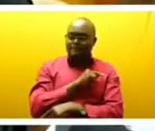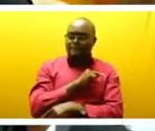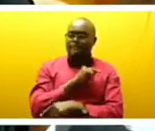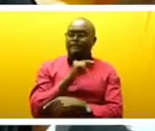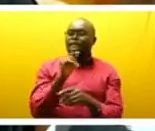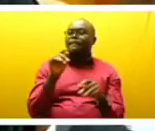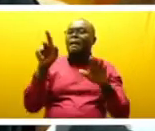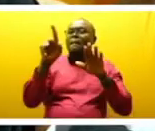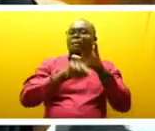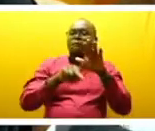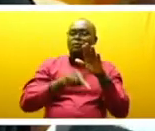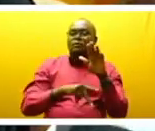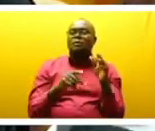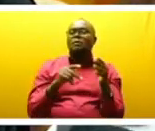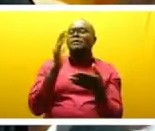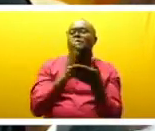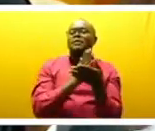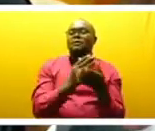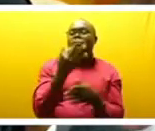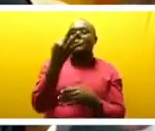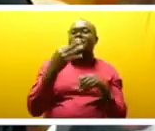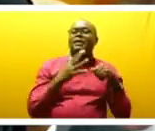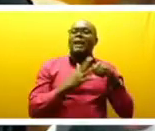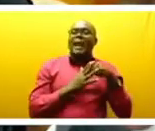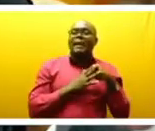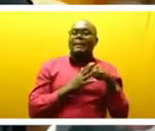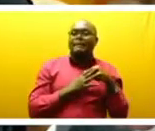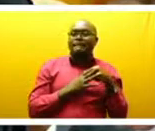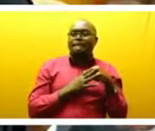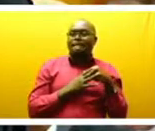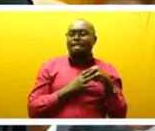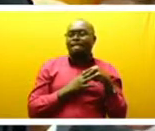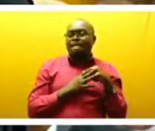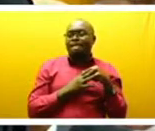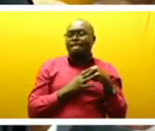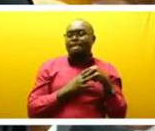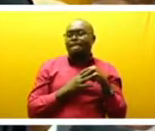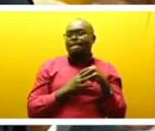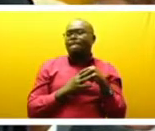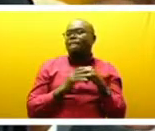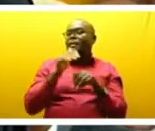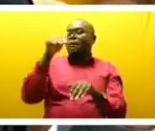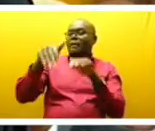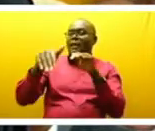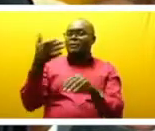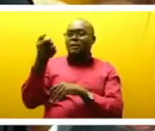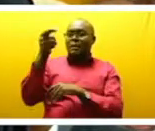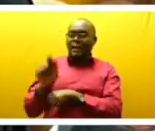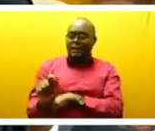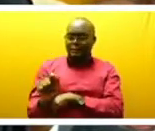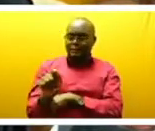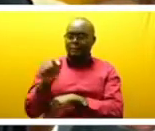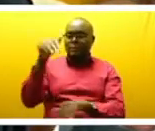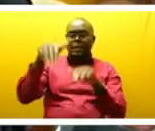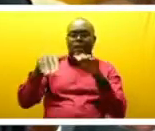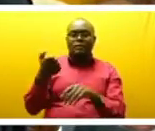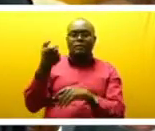provisions of Section 39 of the Electoral Act, Elections